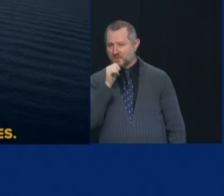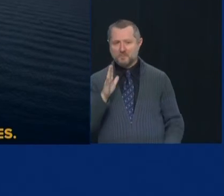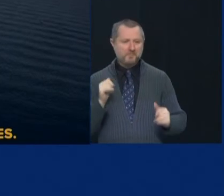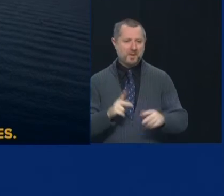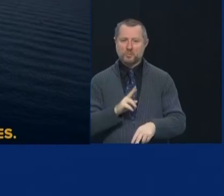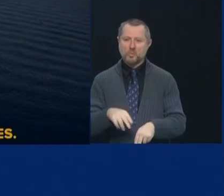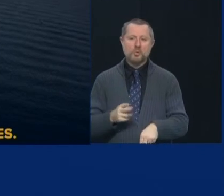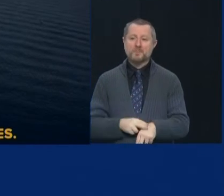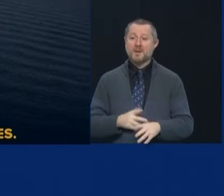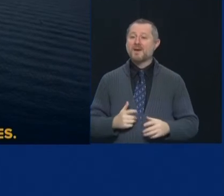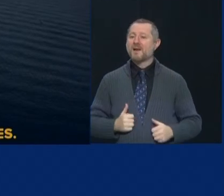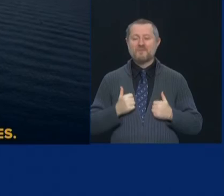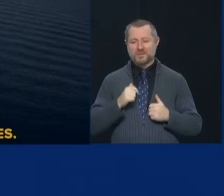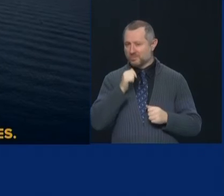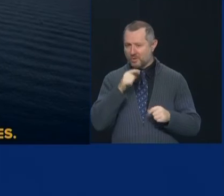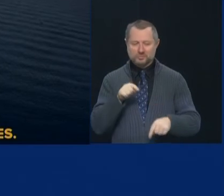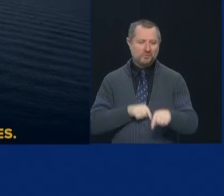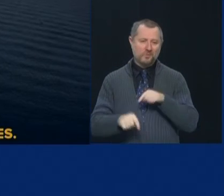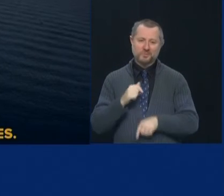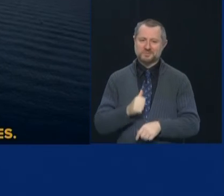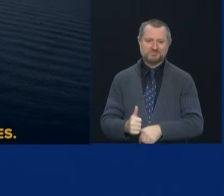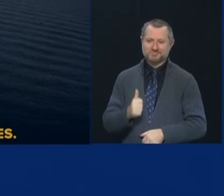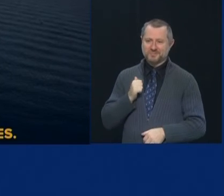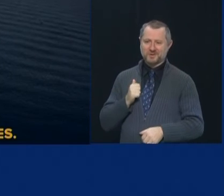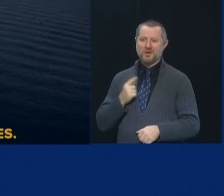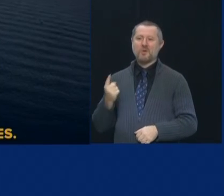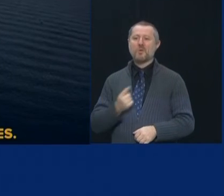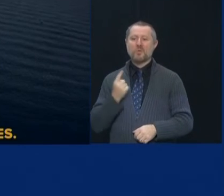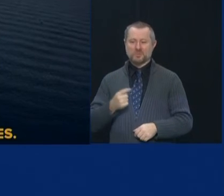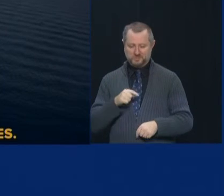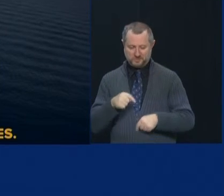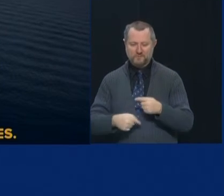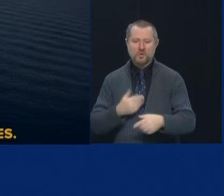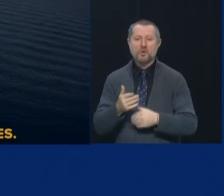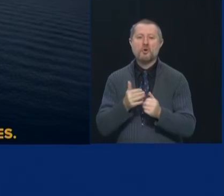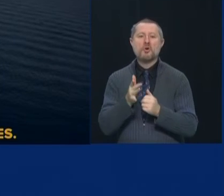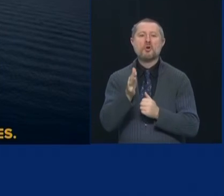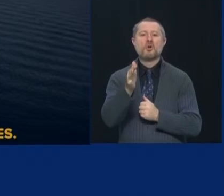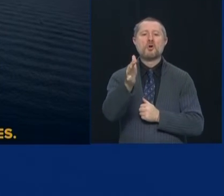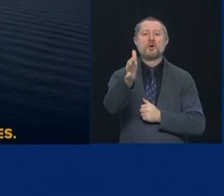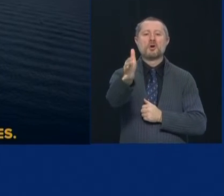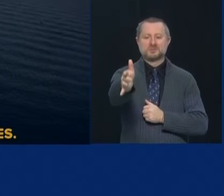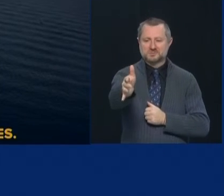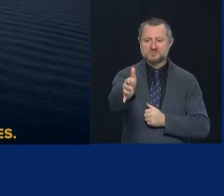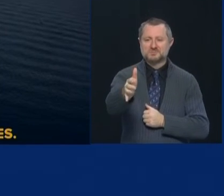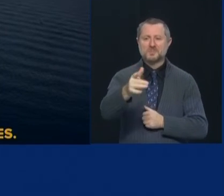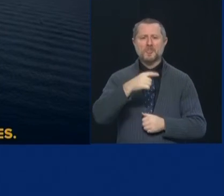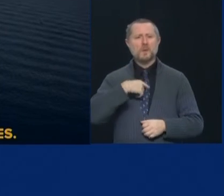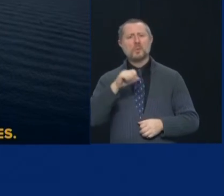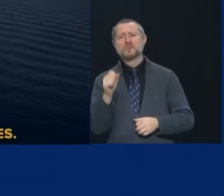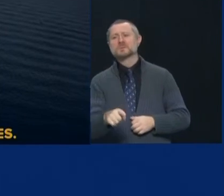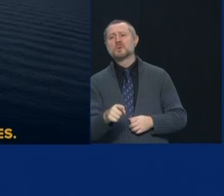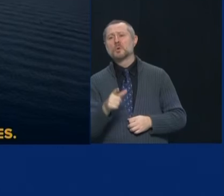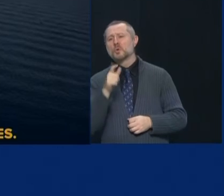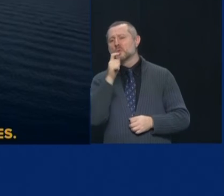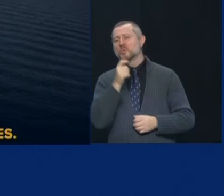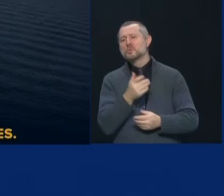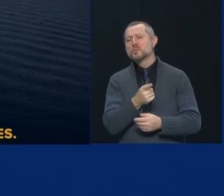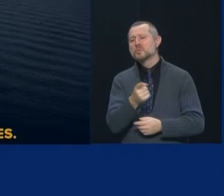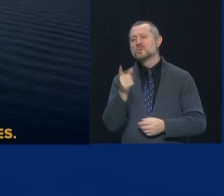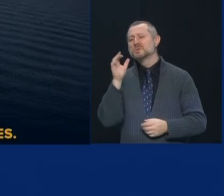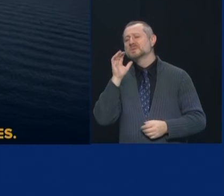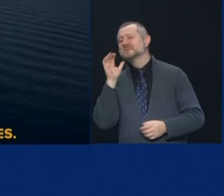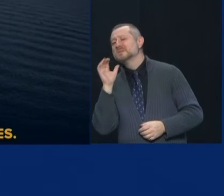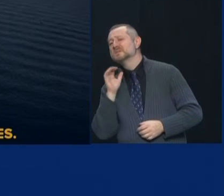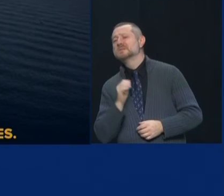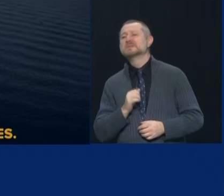Life goes forwards. The question is, who finds the opportunity in